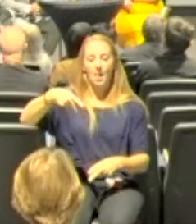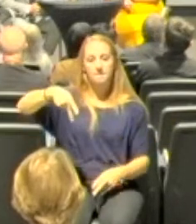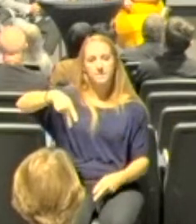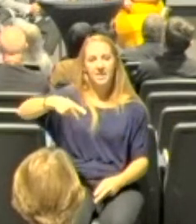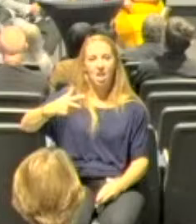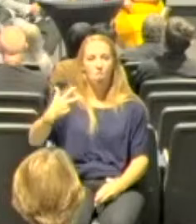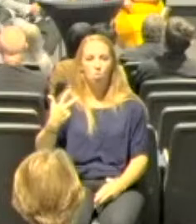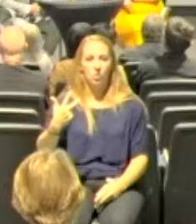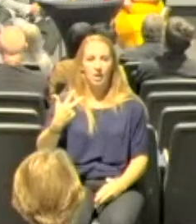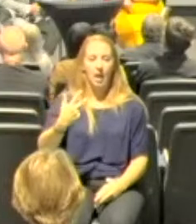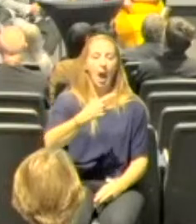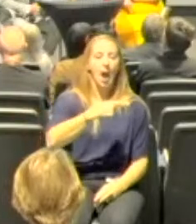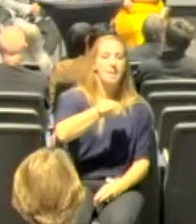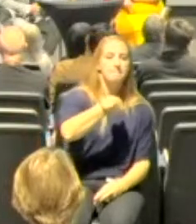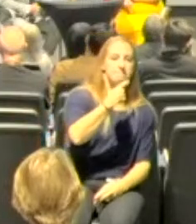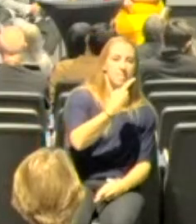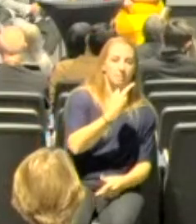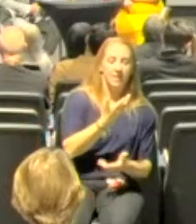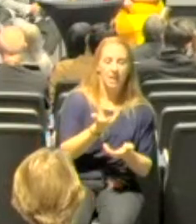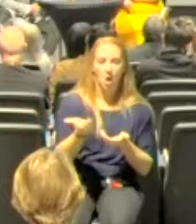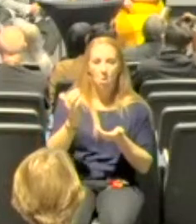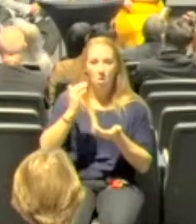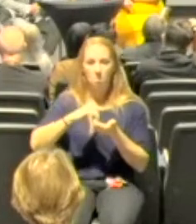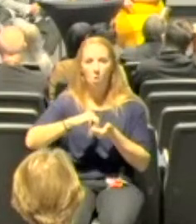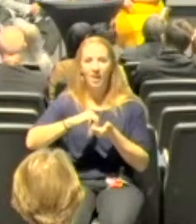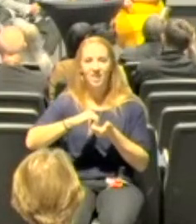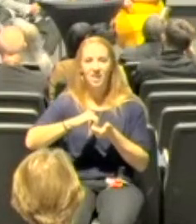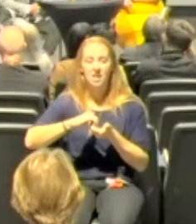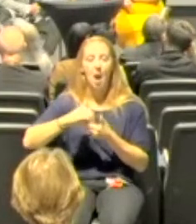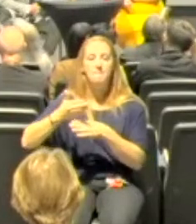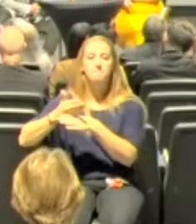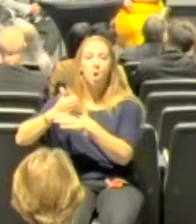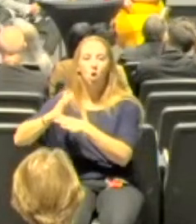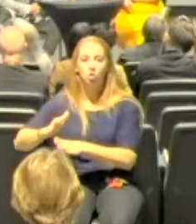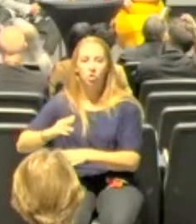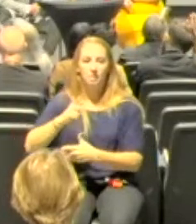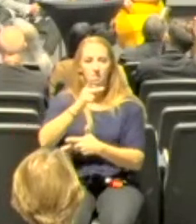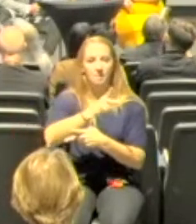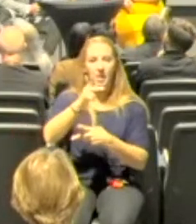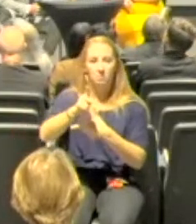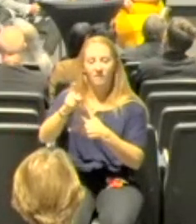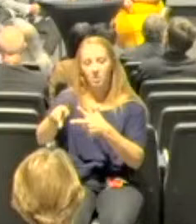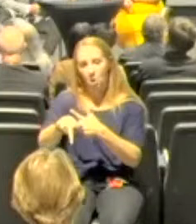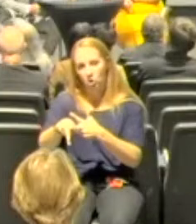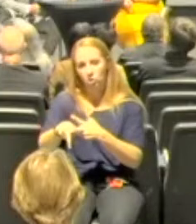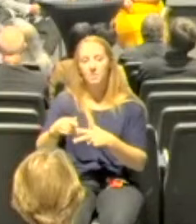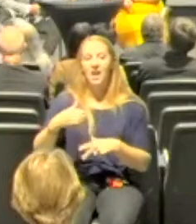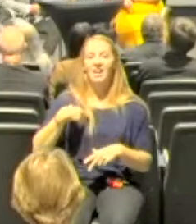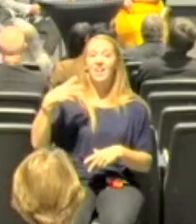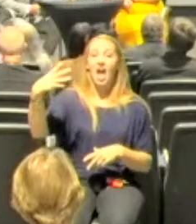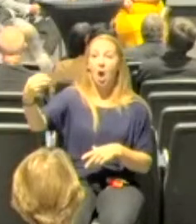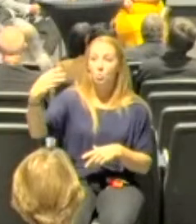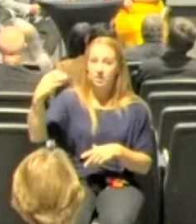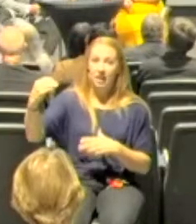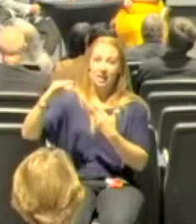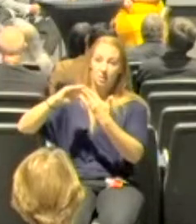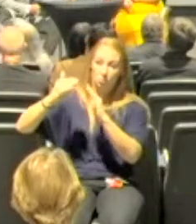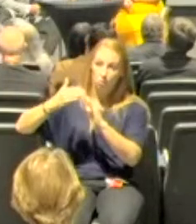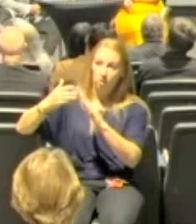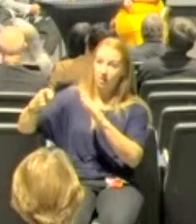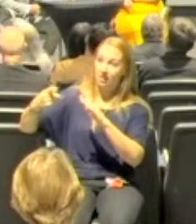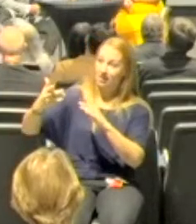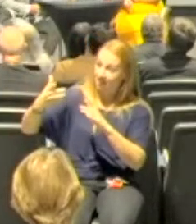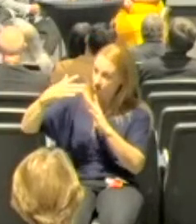is public-private partnership, joint venture that we have outside constituents and developers that are interested